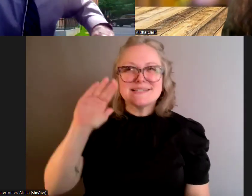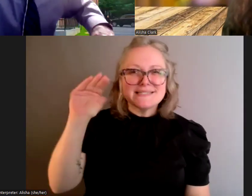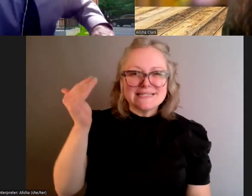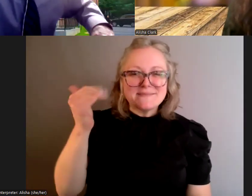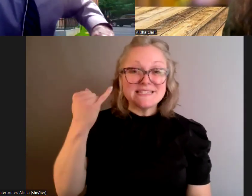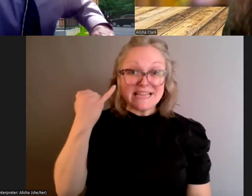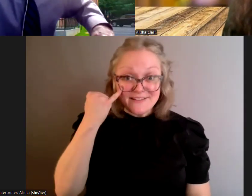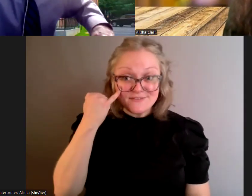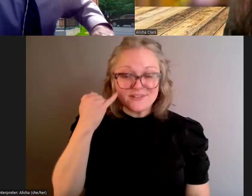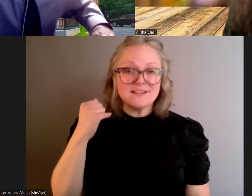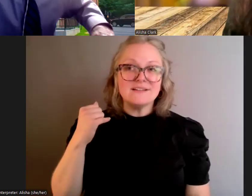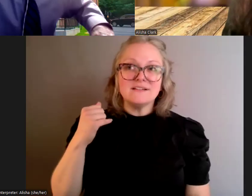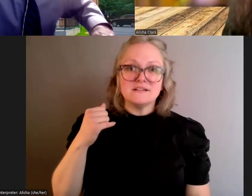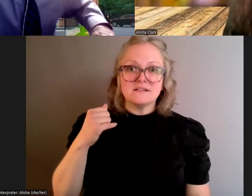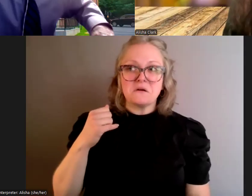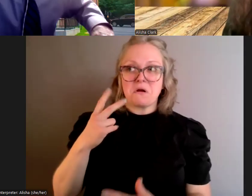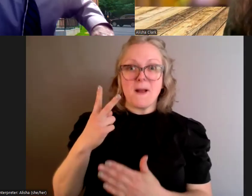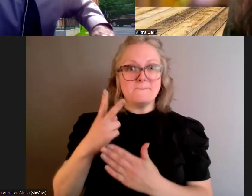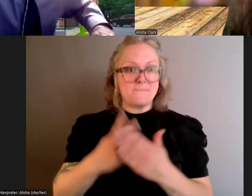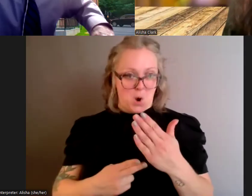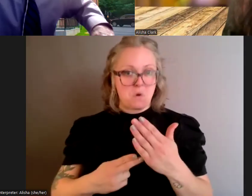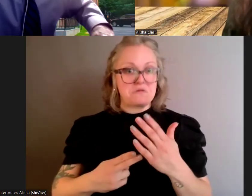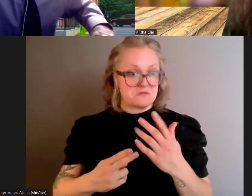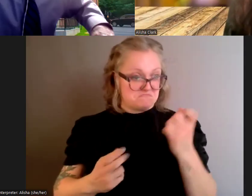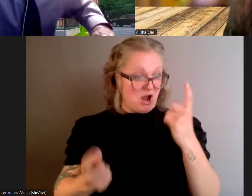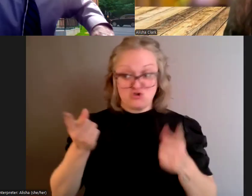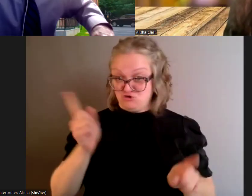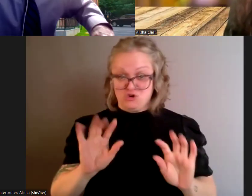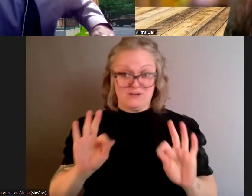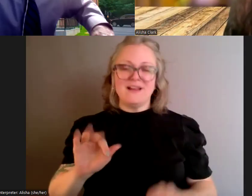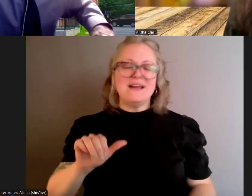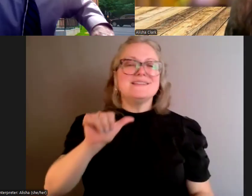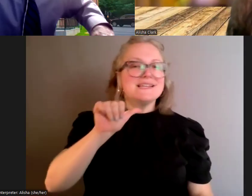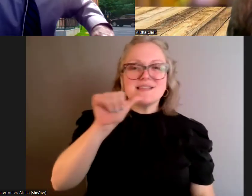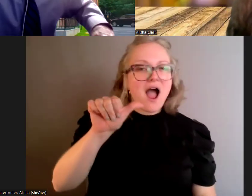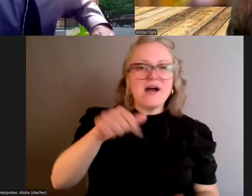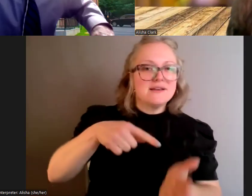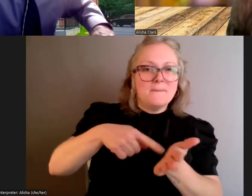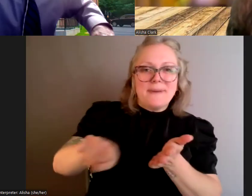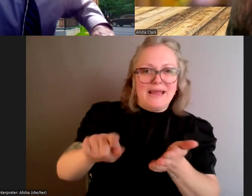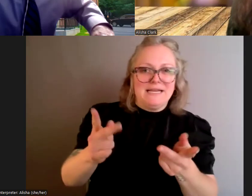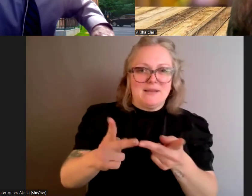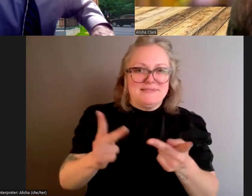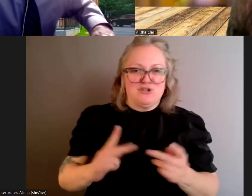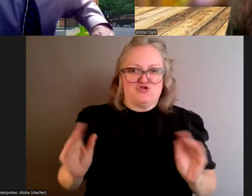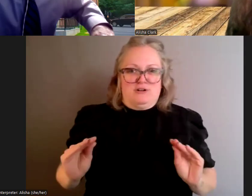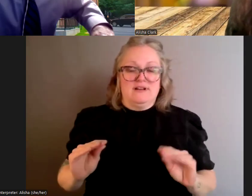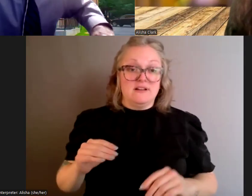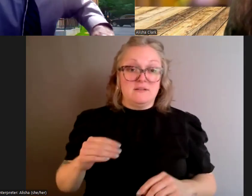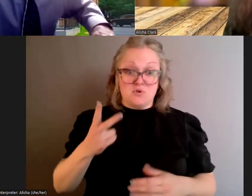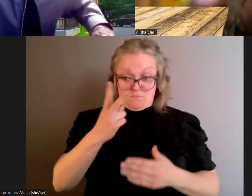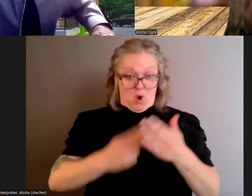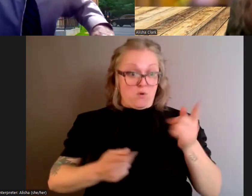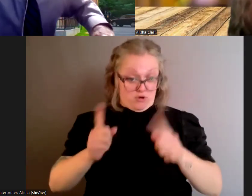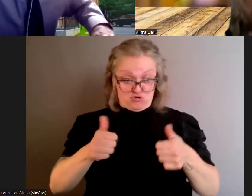they both understood, I mean, it is a non-paid position and that they were in agreement, but